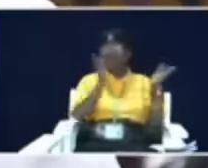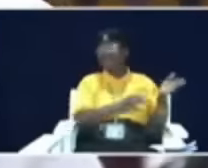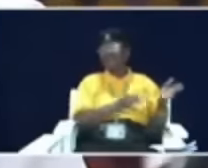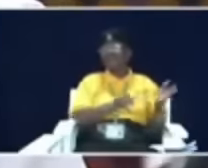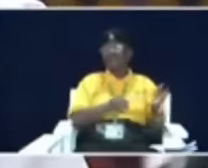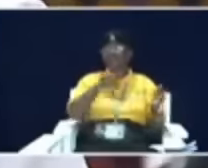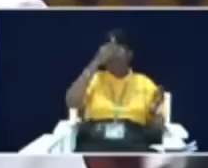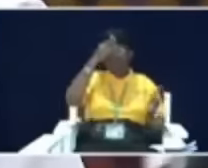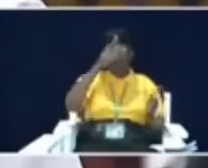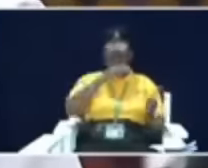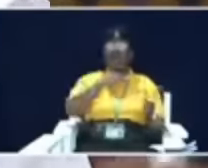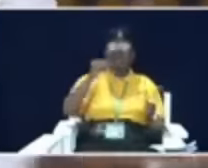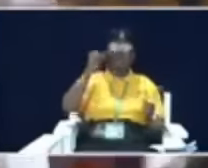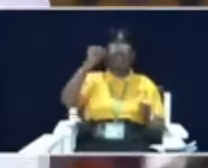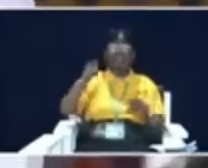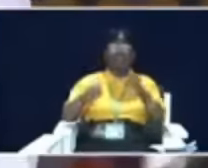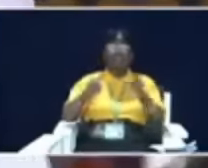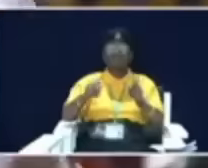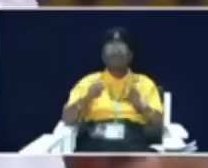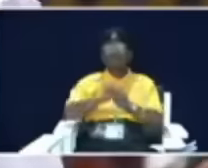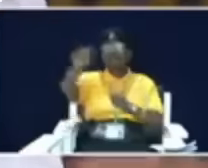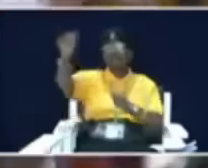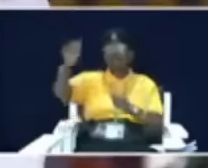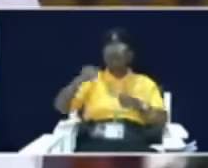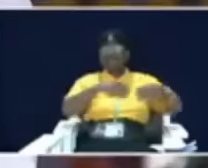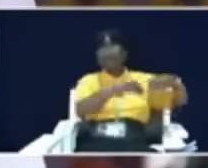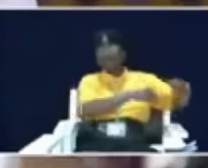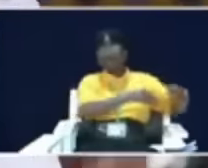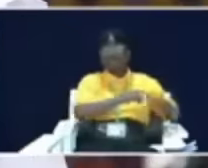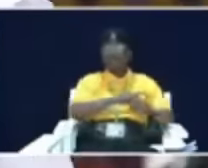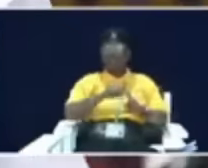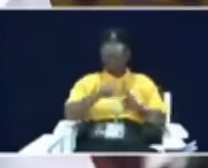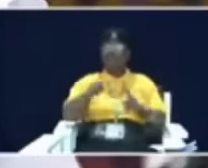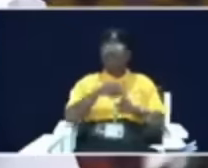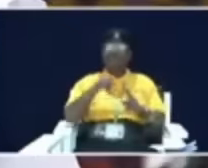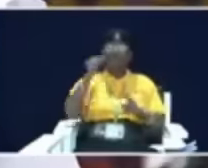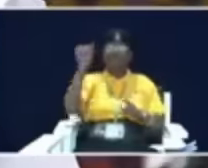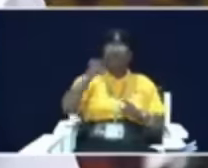behind. But when they got to the Red Sea, they were stuck.